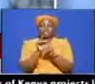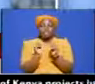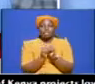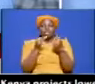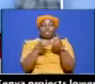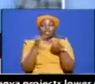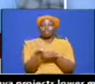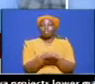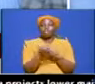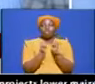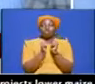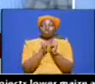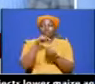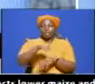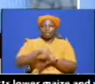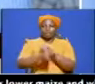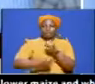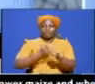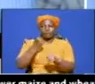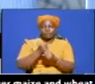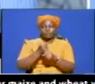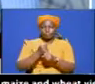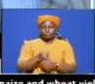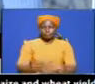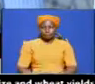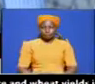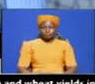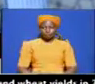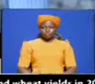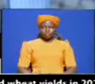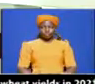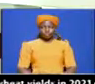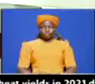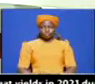year. Beatrice Gatonyangetich, Prime Edition.